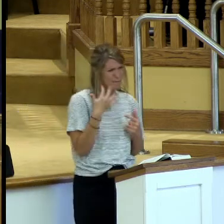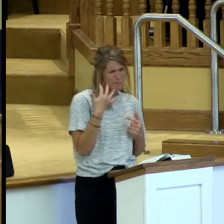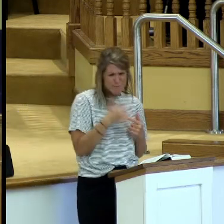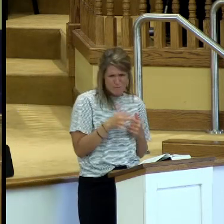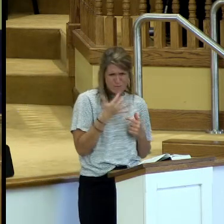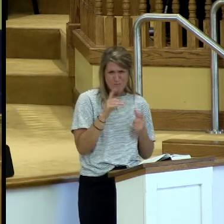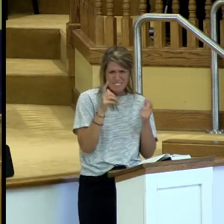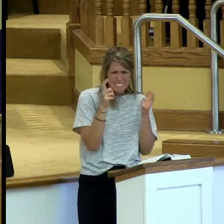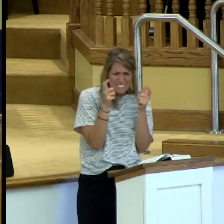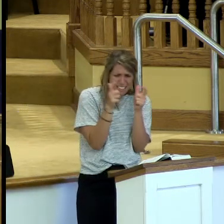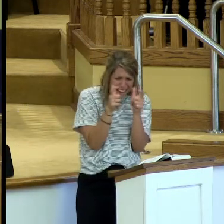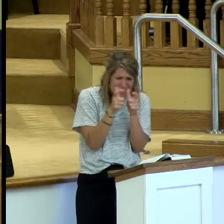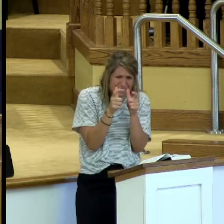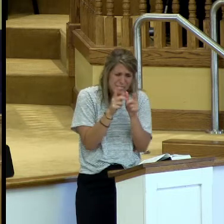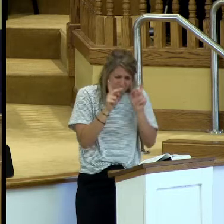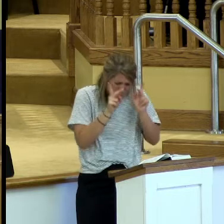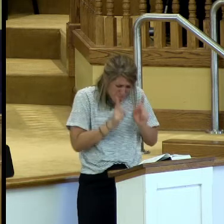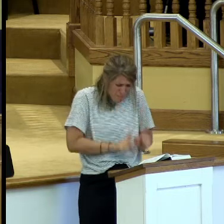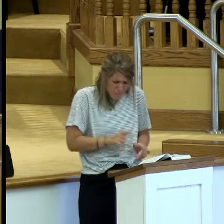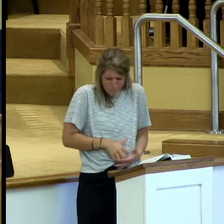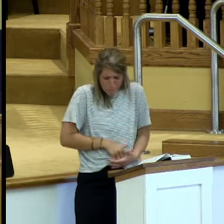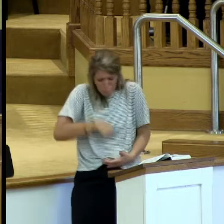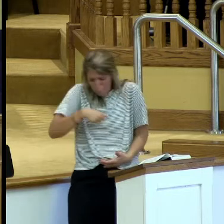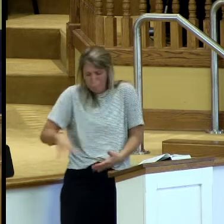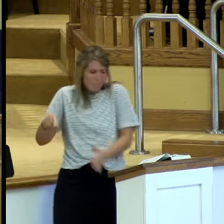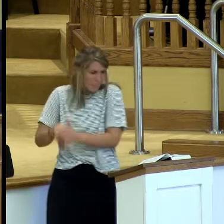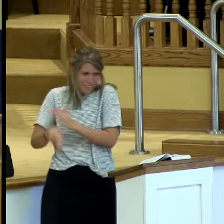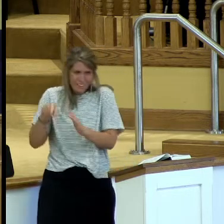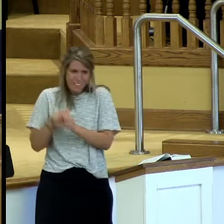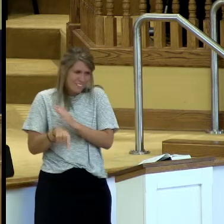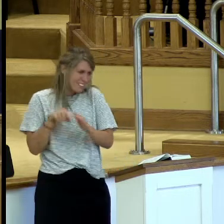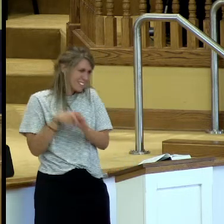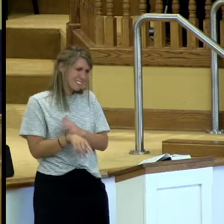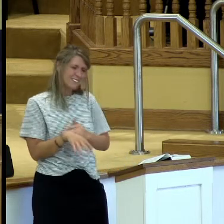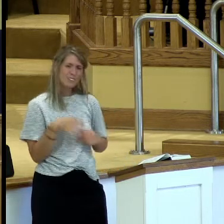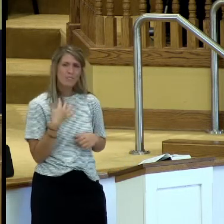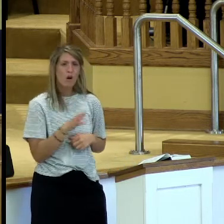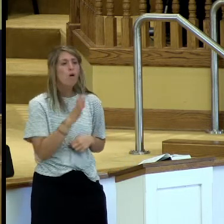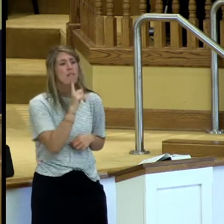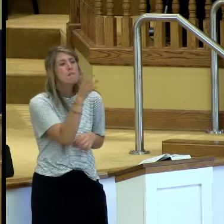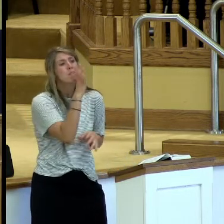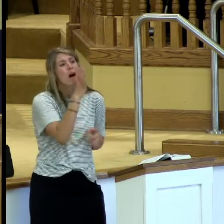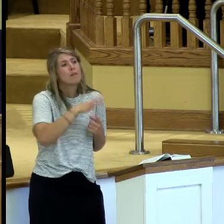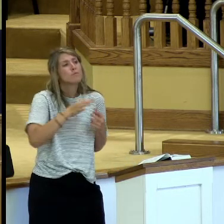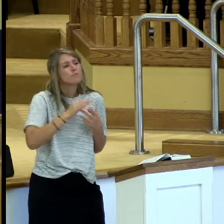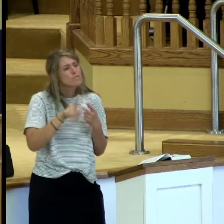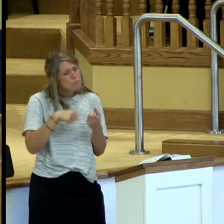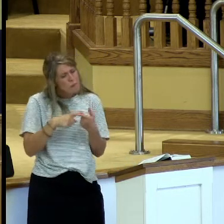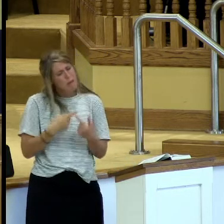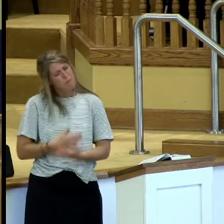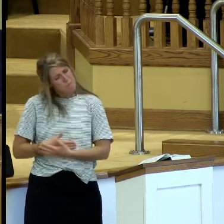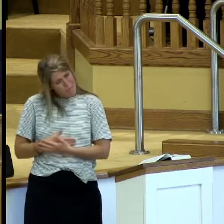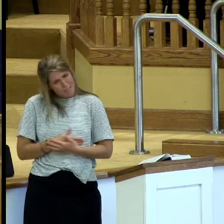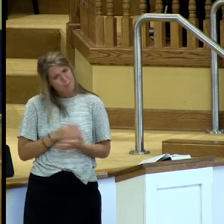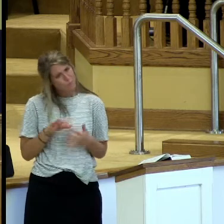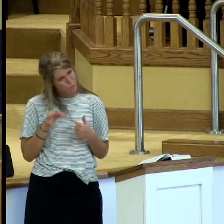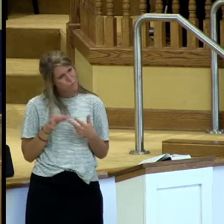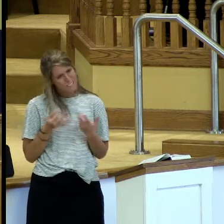Those are tiny people that they're just taking their lives. It's the mom's choice. What about the baby's